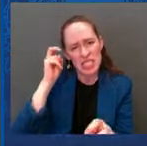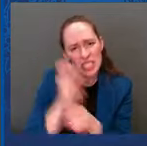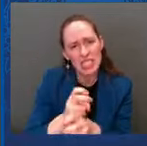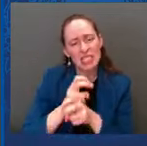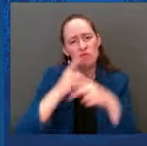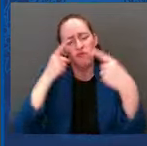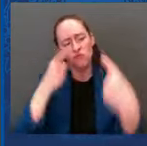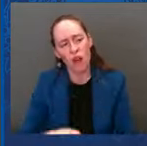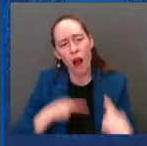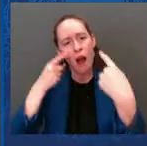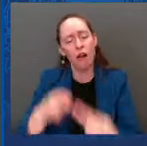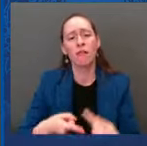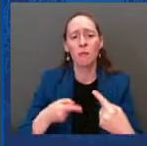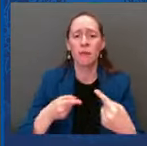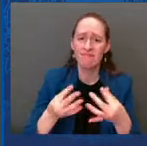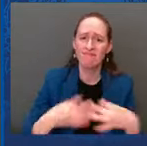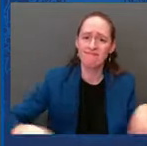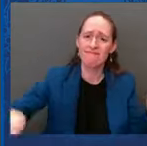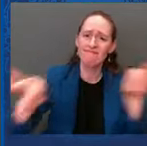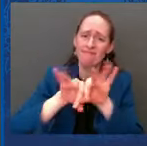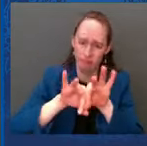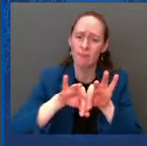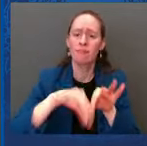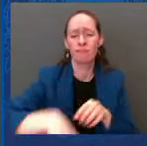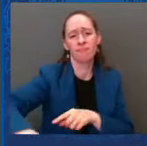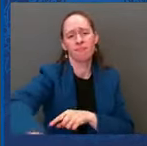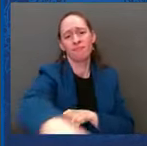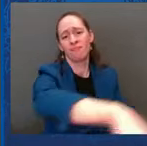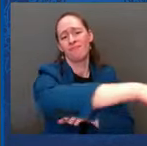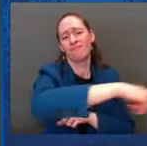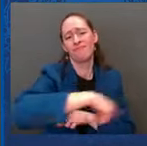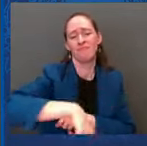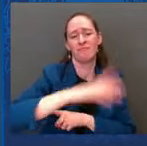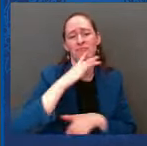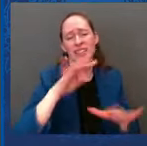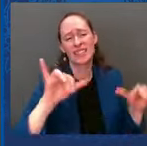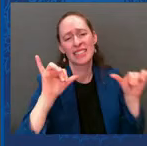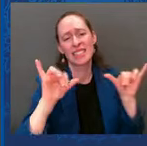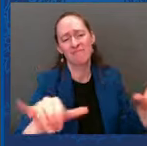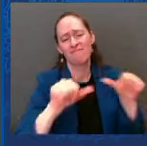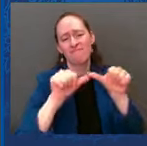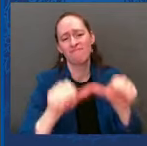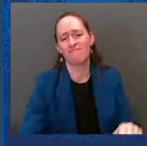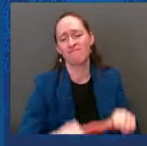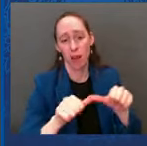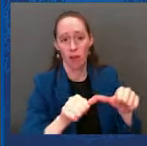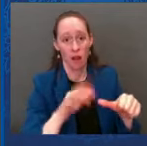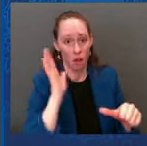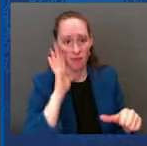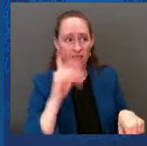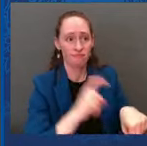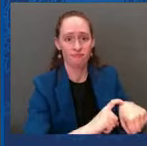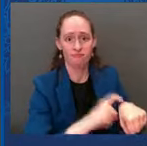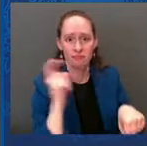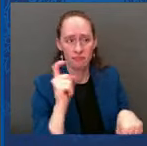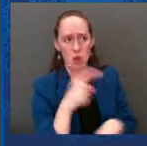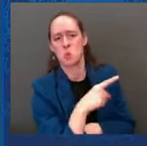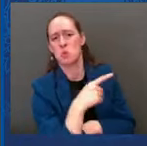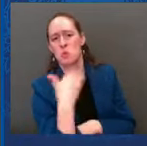launch counteroffensive of its own, there will continue to be hard and very bitter days, victories